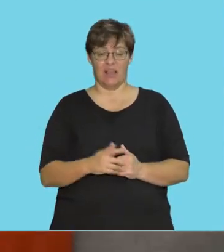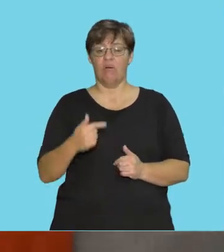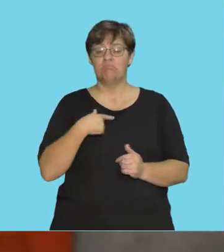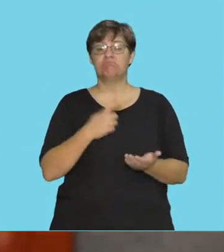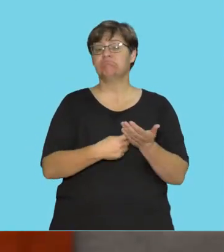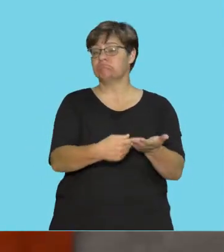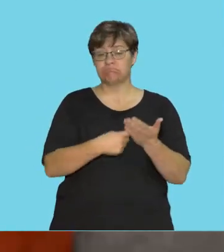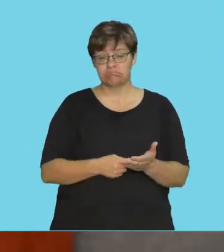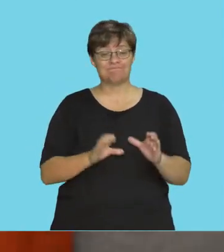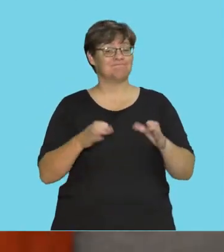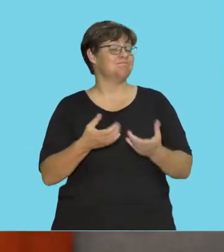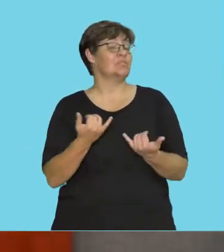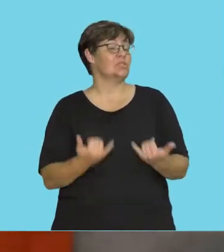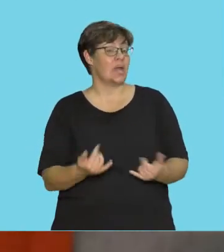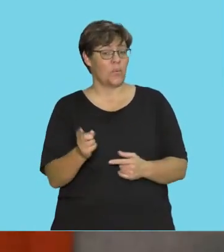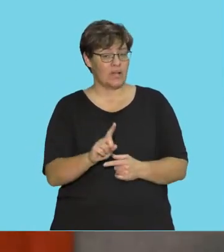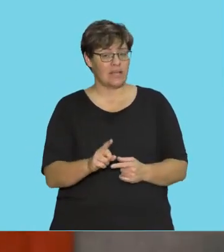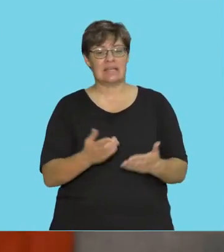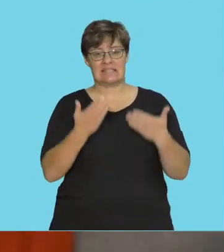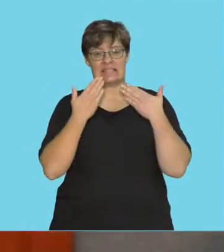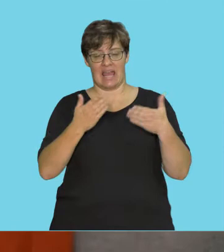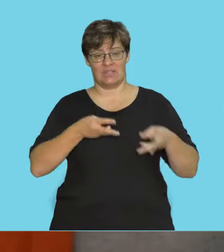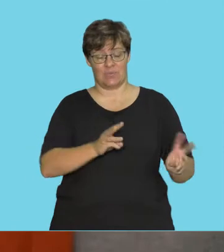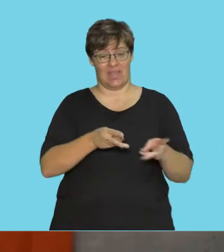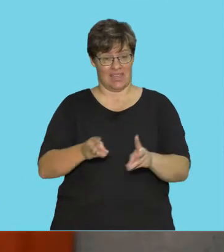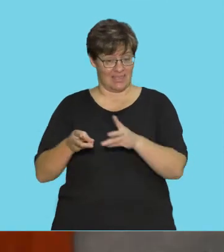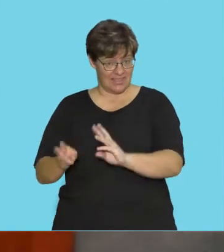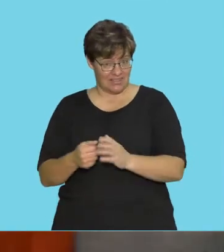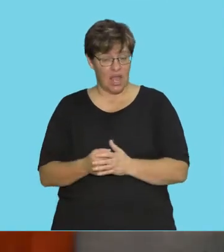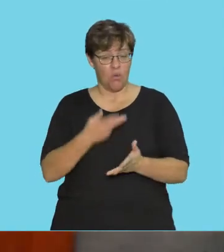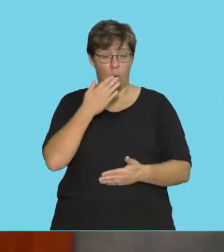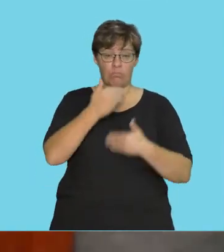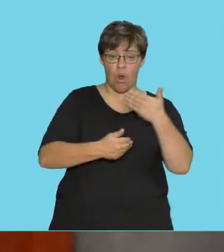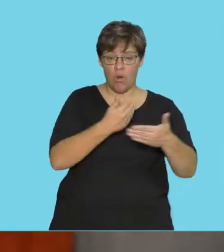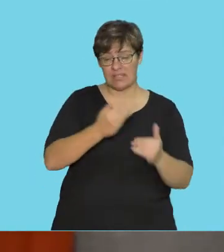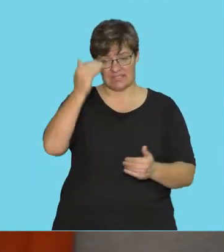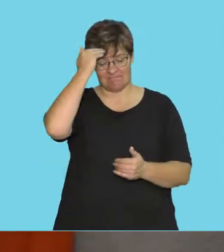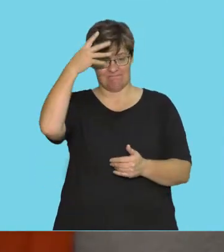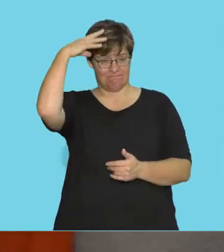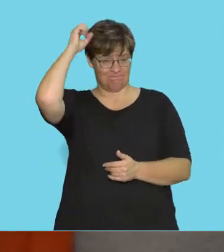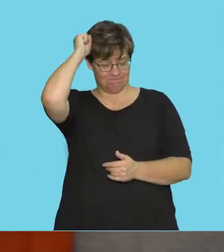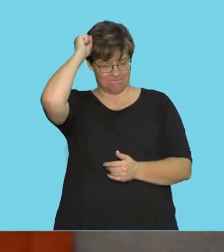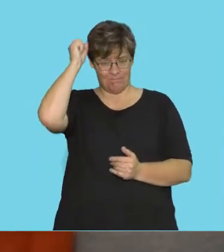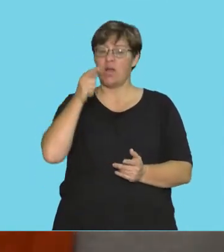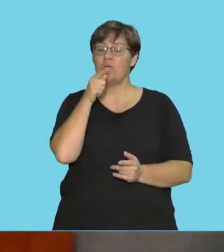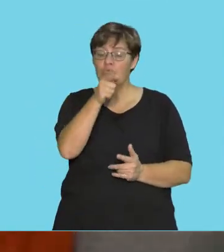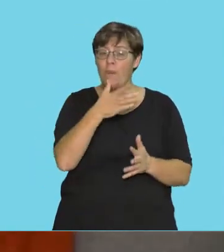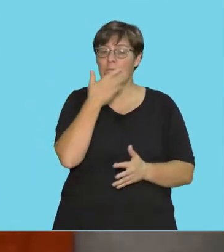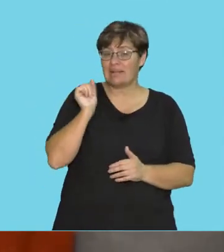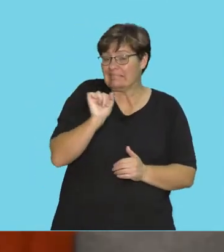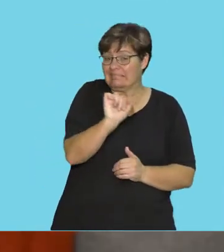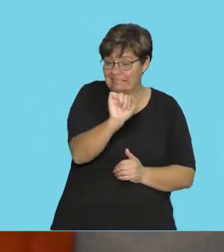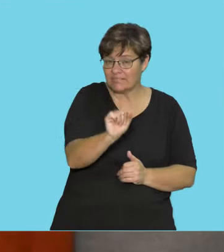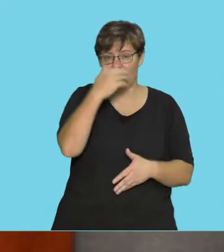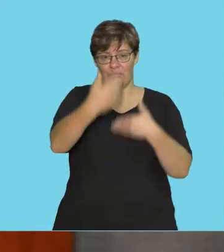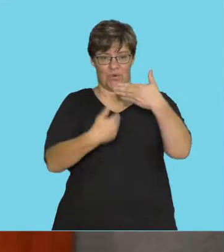going to be speaking in this session about study techniques and how you process and what is the best way for you to